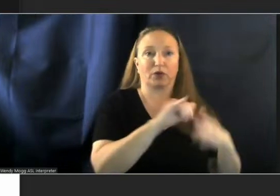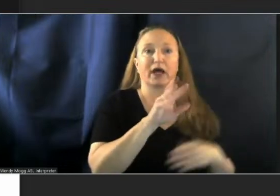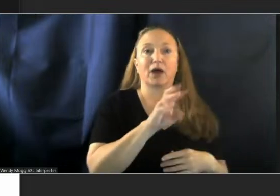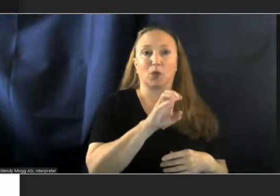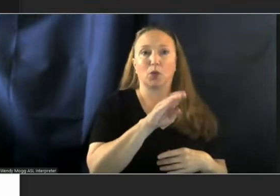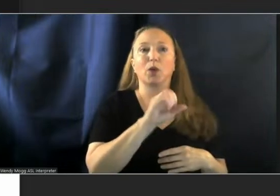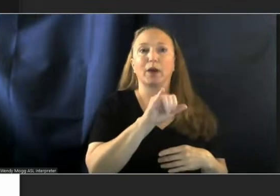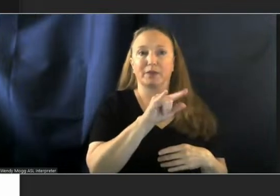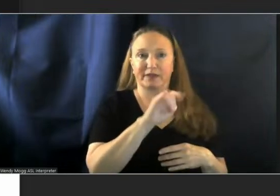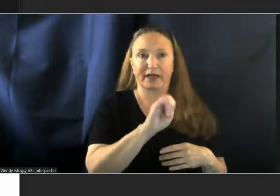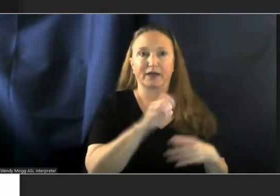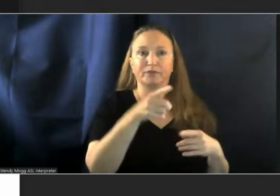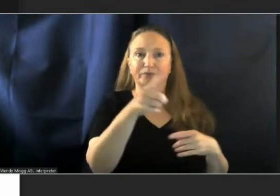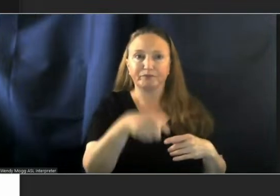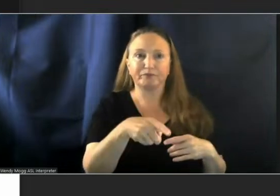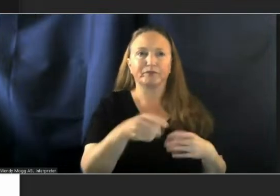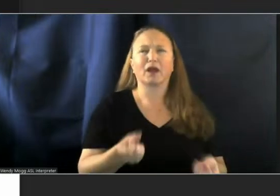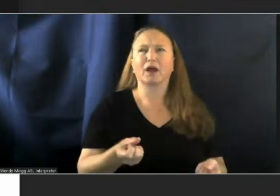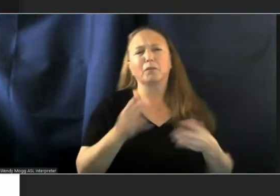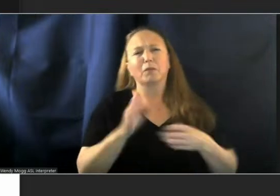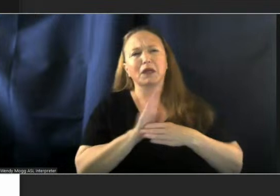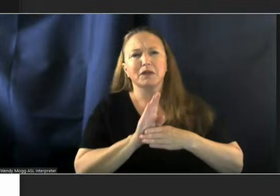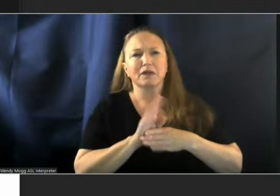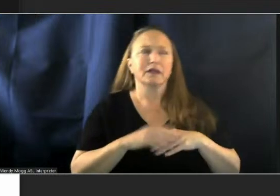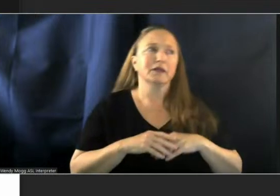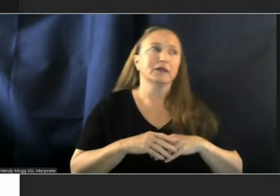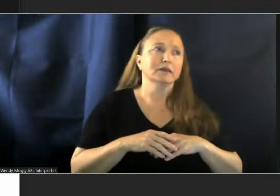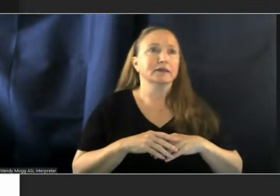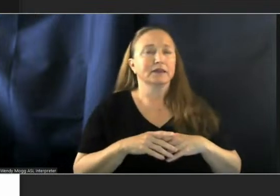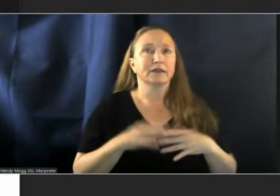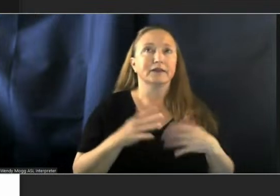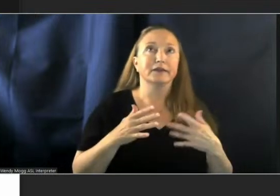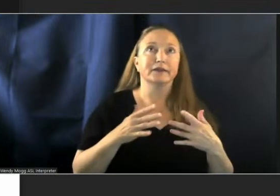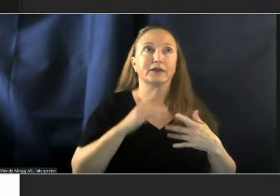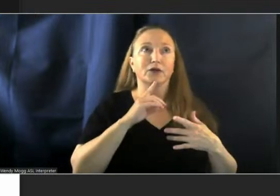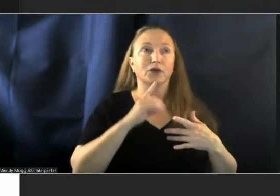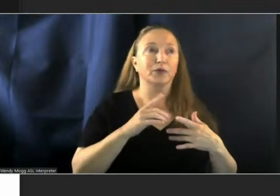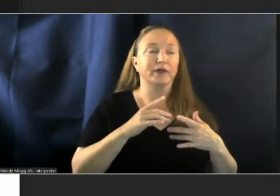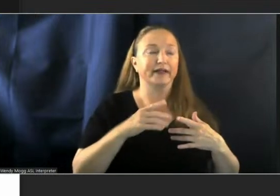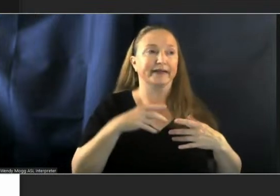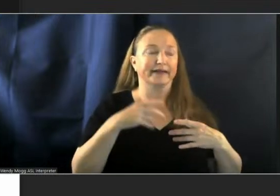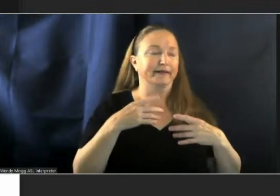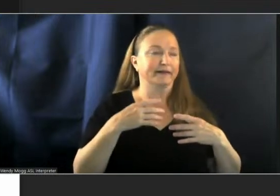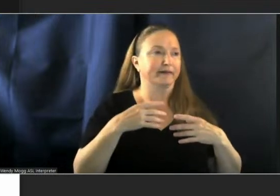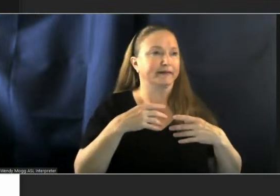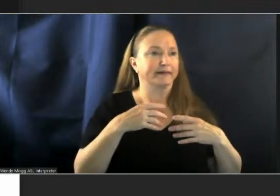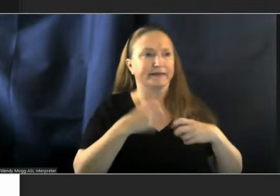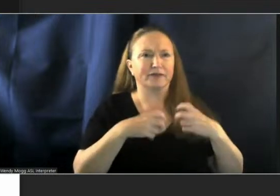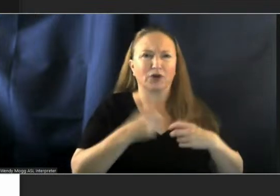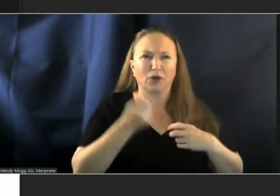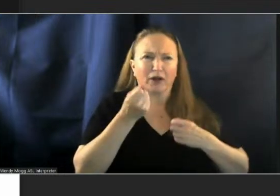A lot of businesses are having a hard time trying to see, okay, where is our line? What can we do? How much power do we have